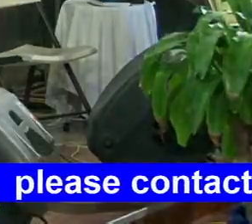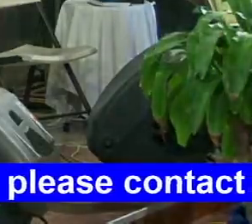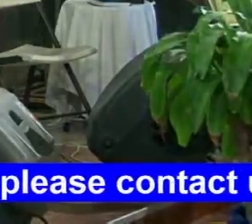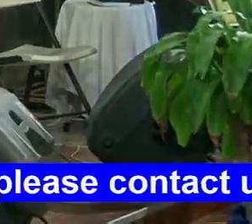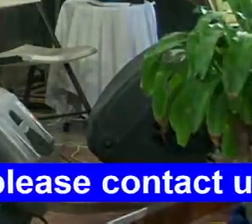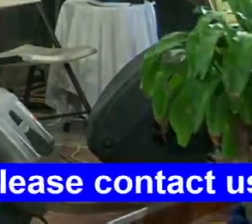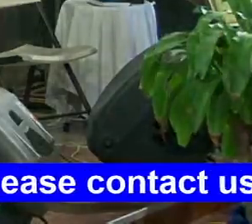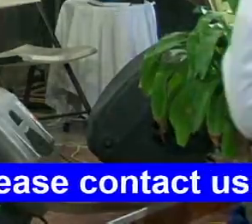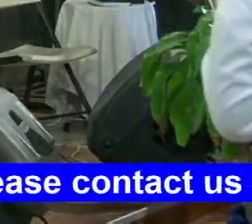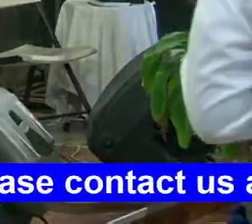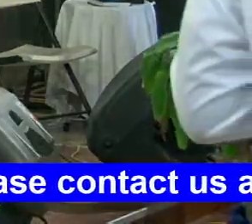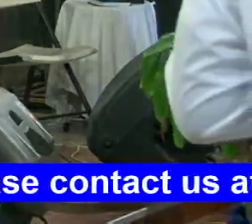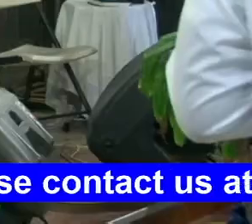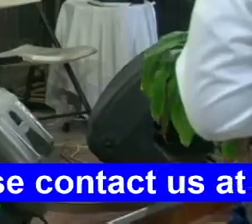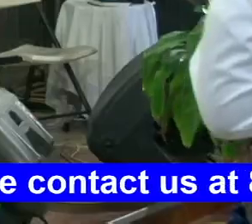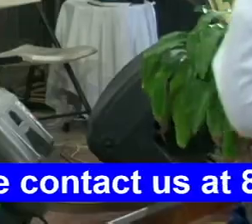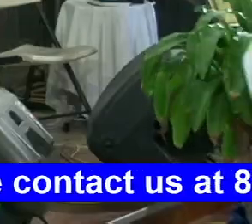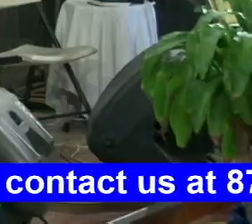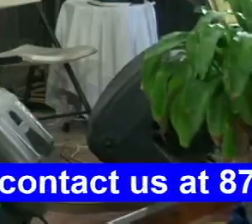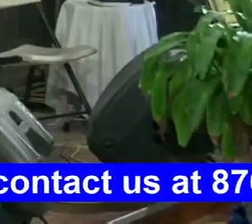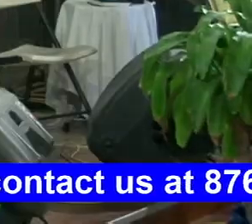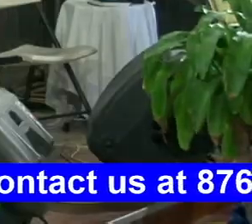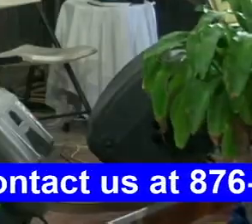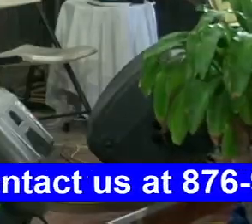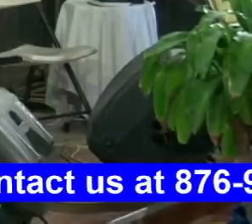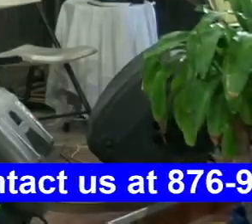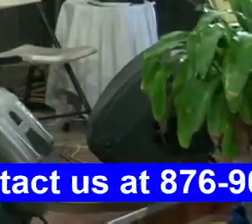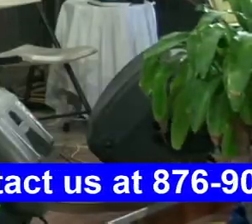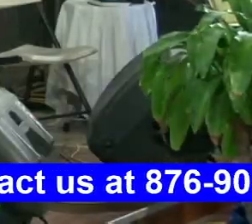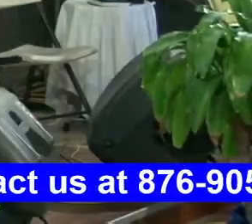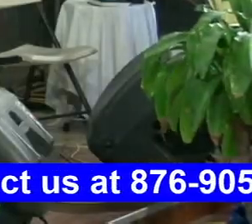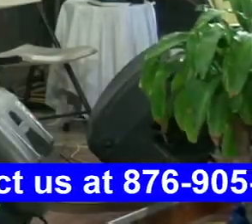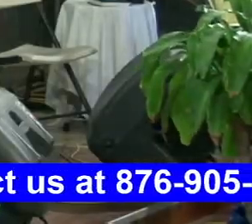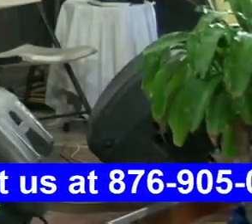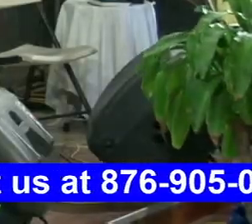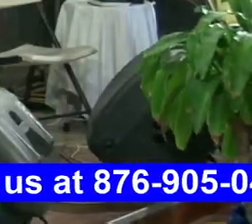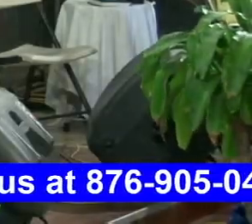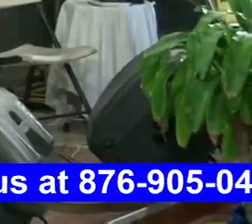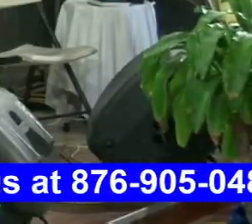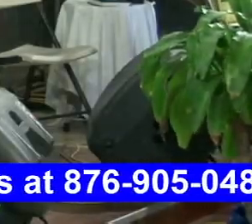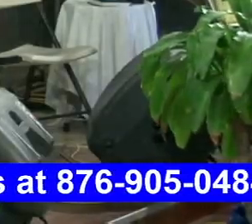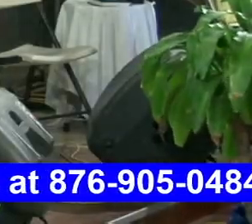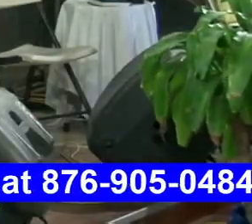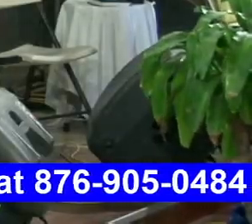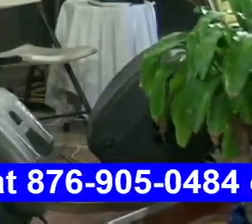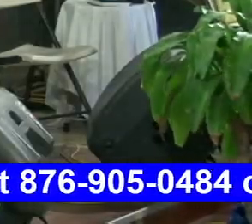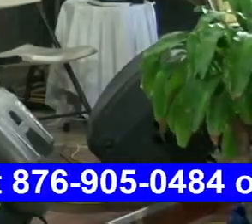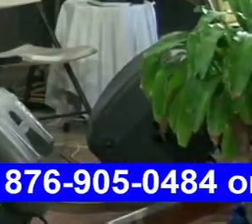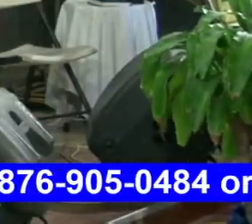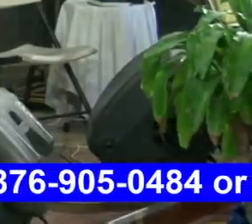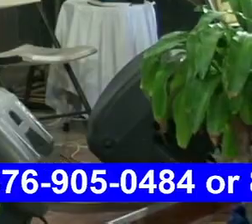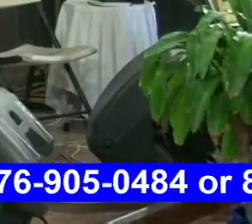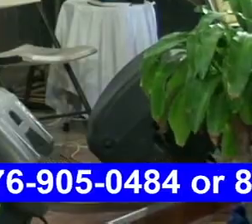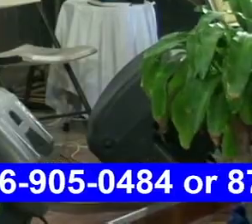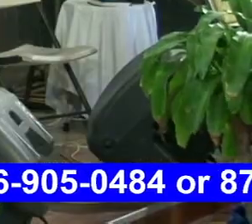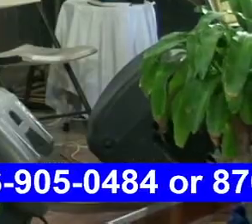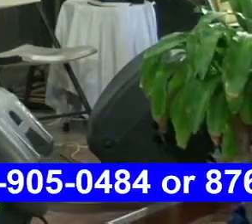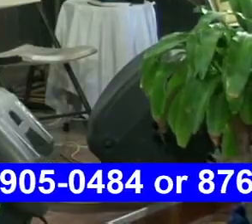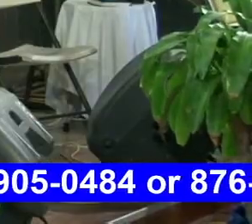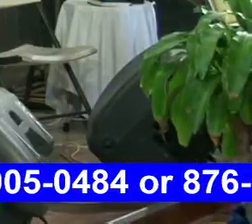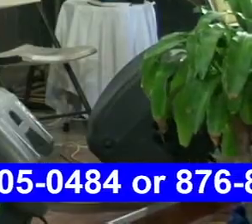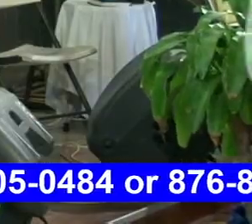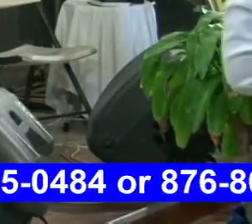me. It's meant to walk and the blind to see. Open